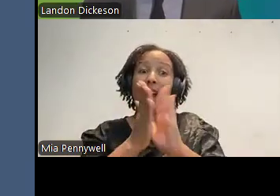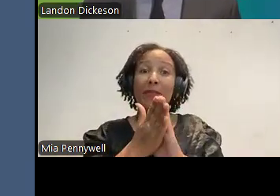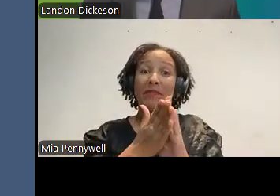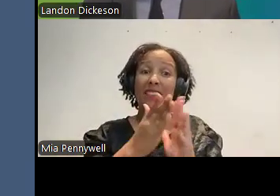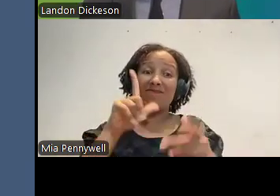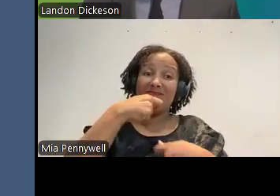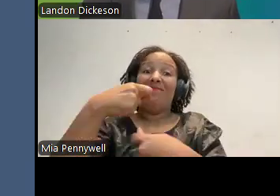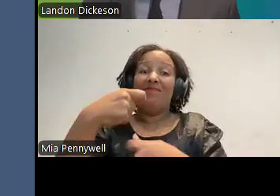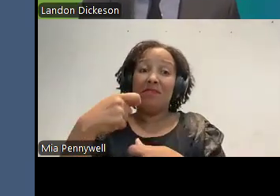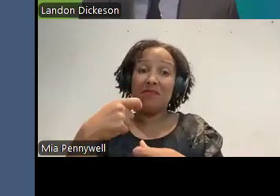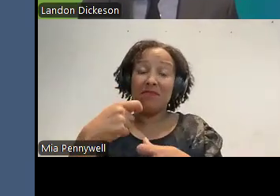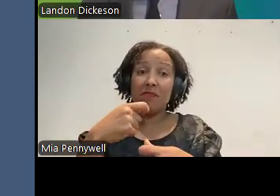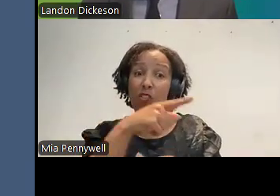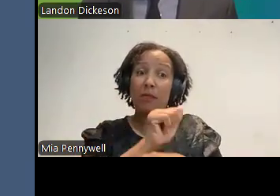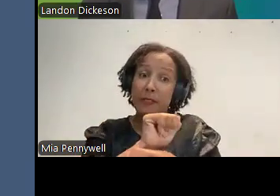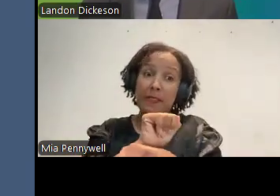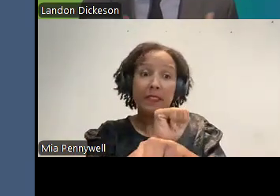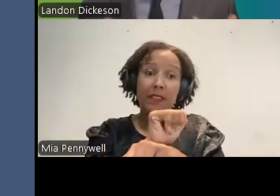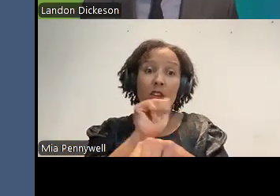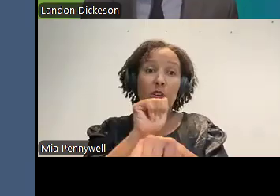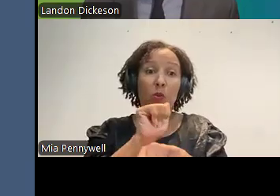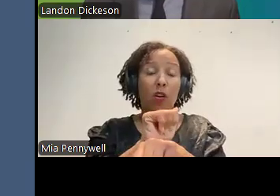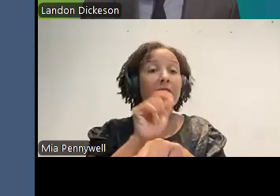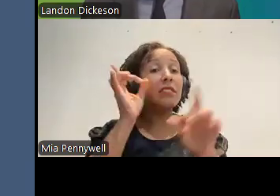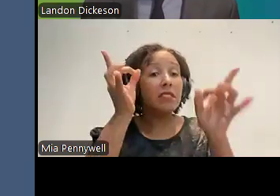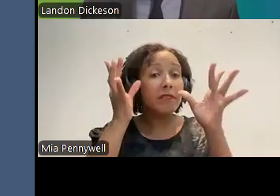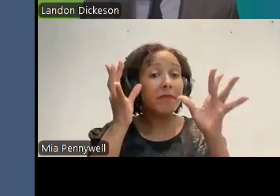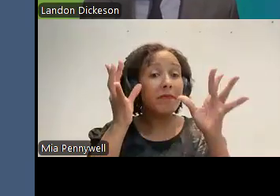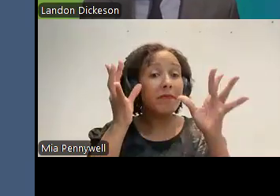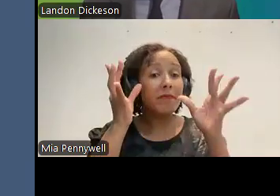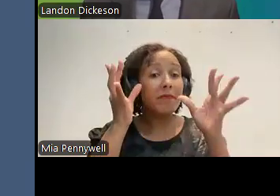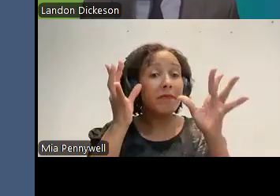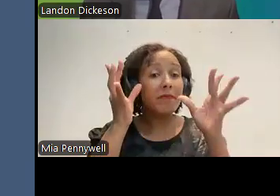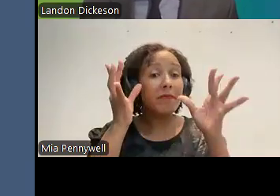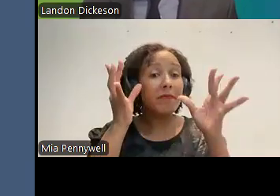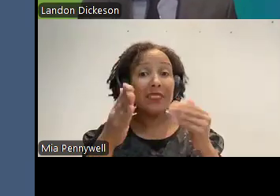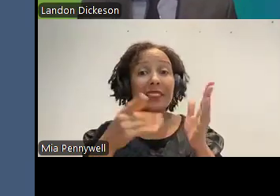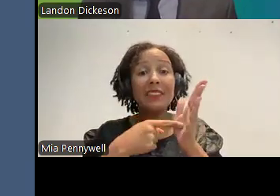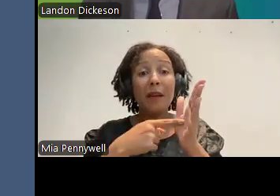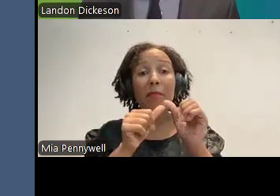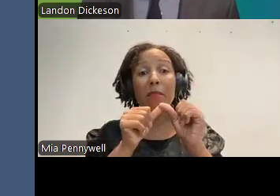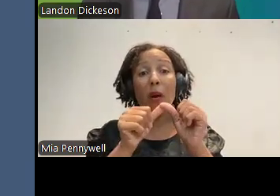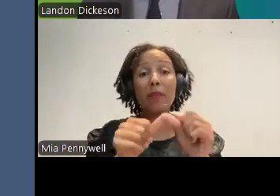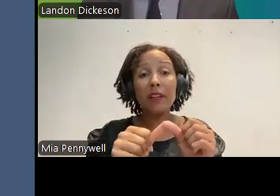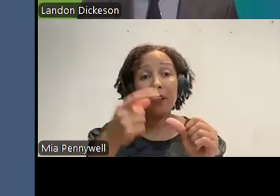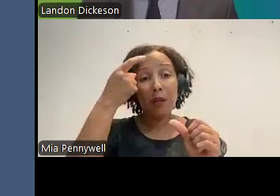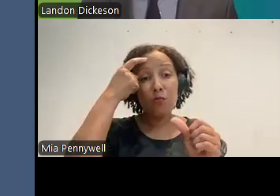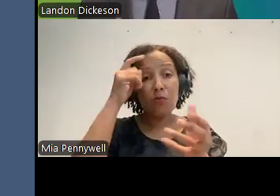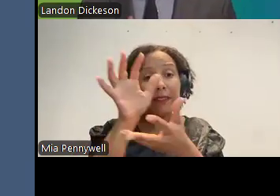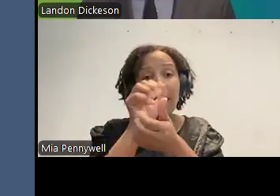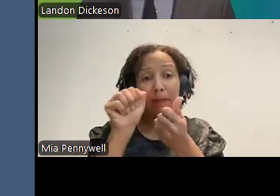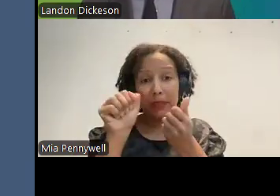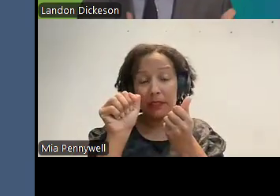It's a horrific thing, and it includes things like permanent brain damage for some of these drugs that they're given. And so I wanted